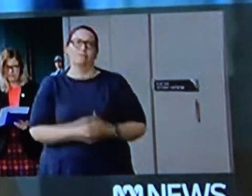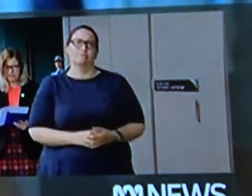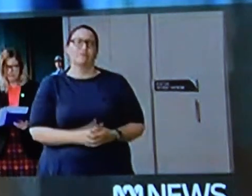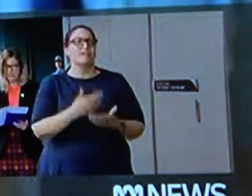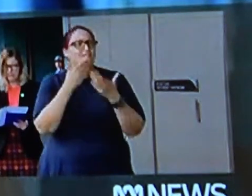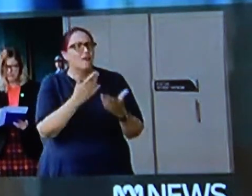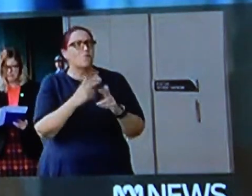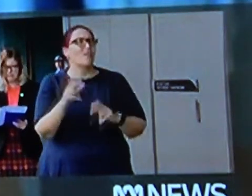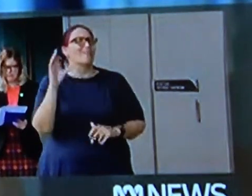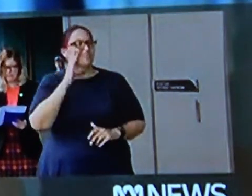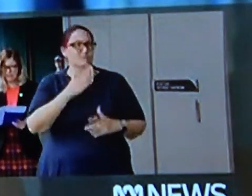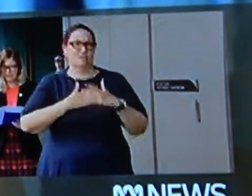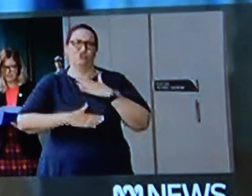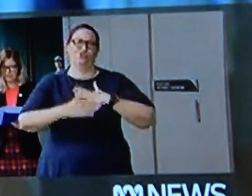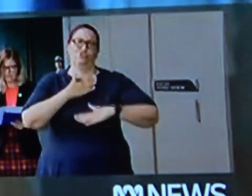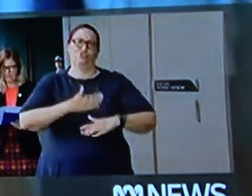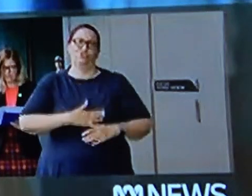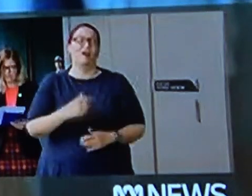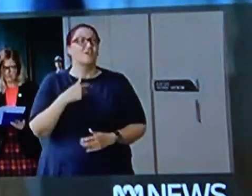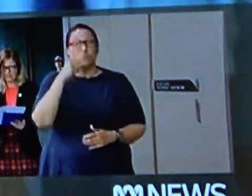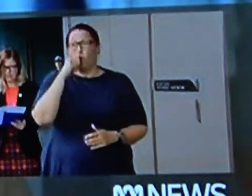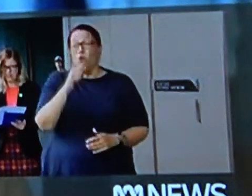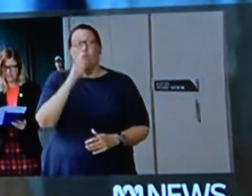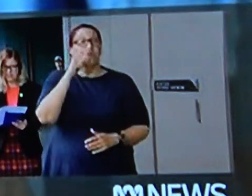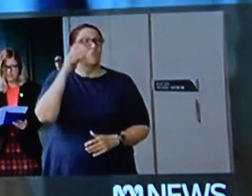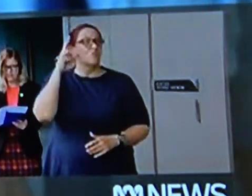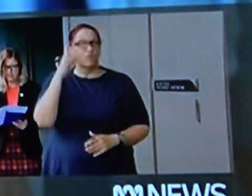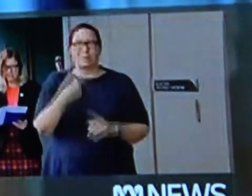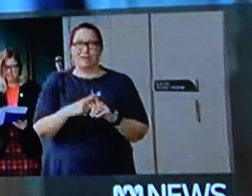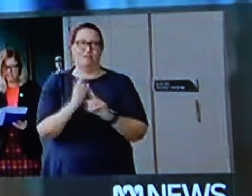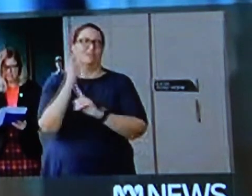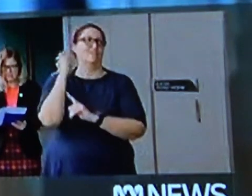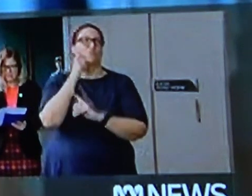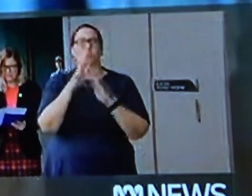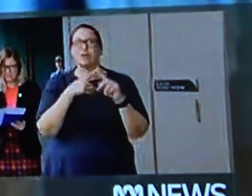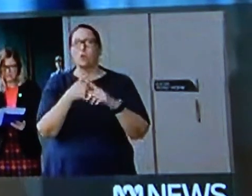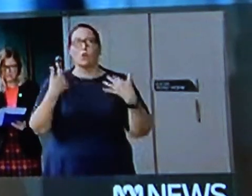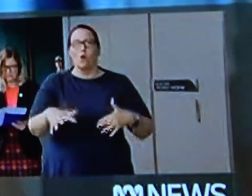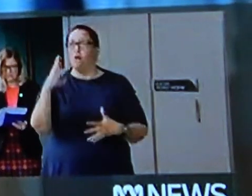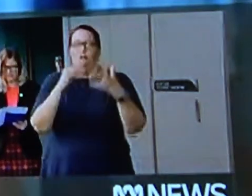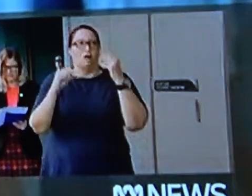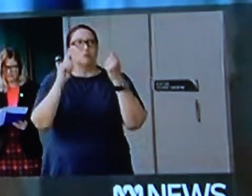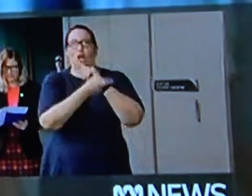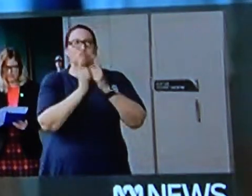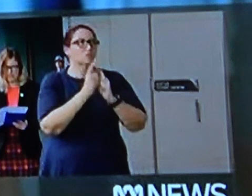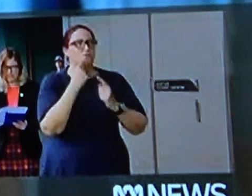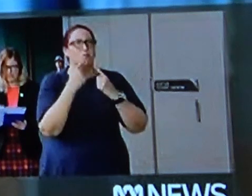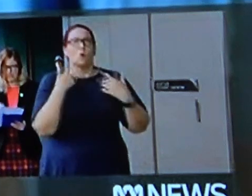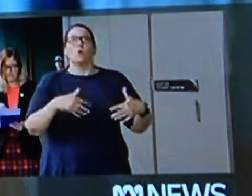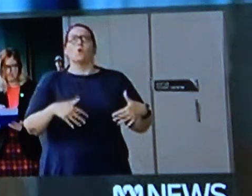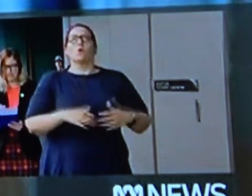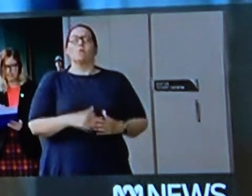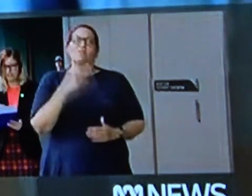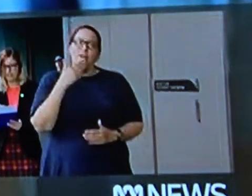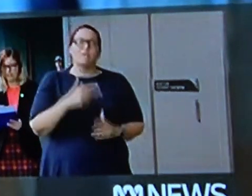absorb the last few weeks. It's been a lot to absorb the last few days. But I'm confident that once people have absorbed the new changes we've made, and